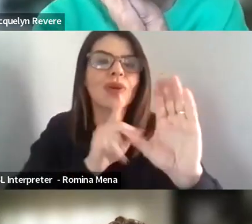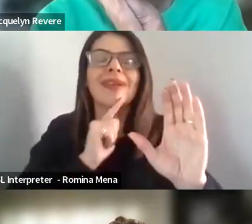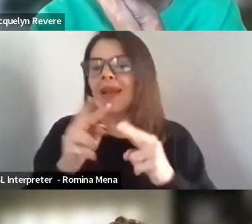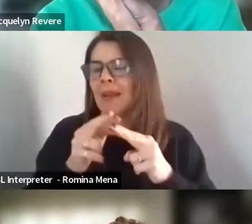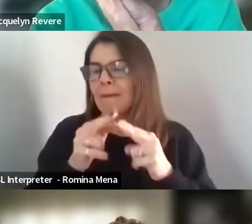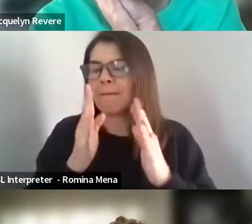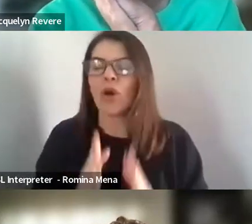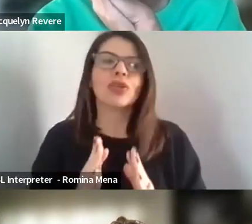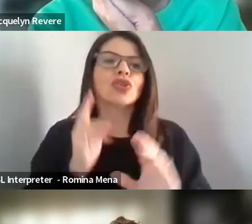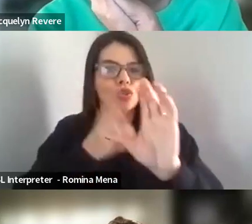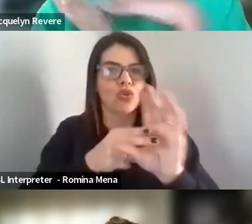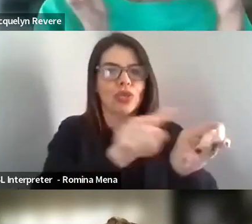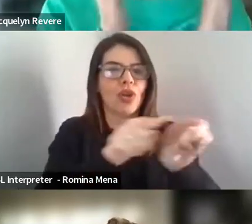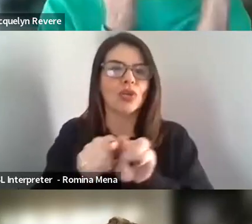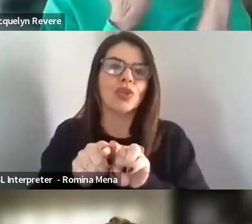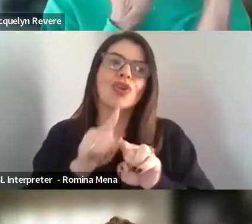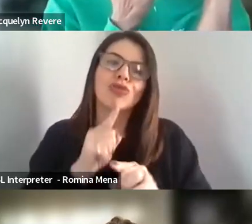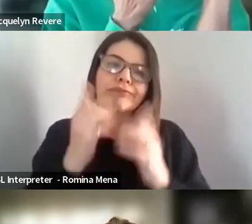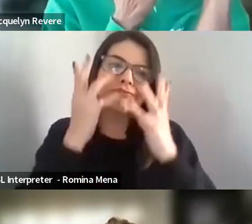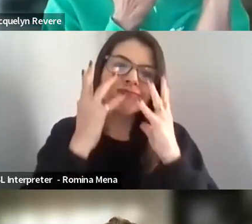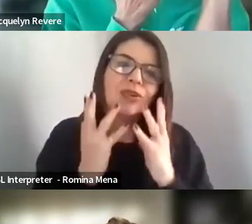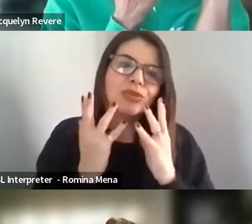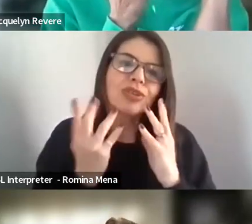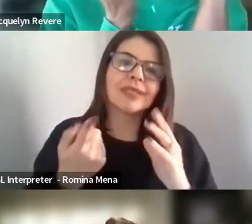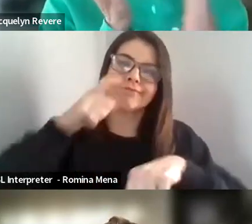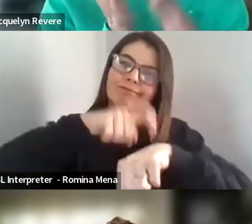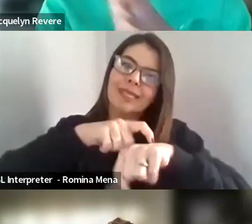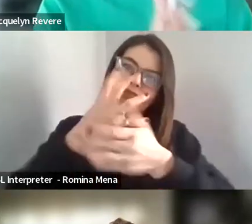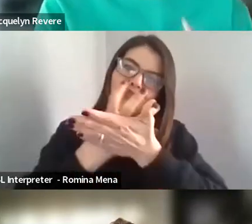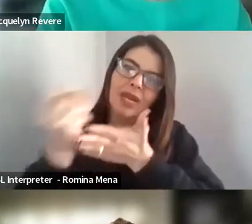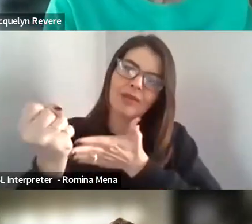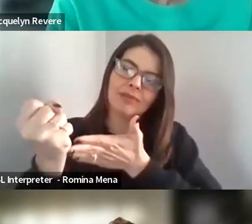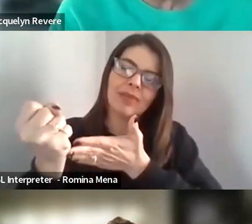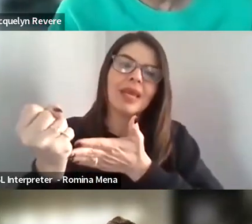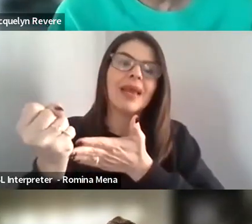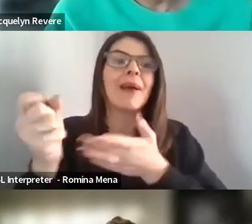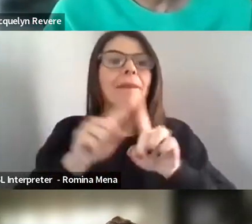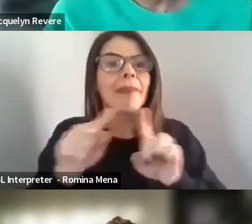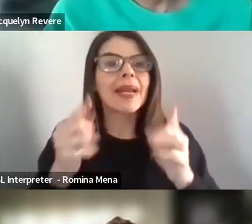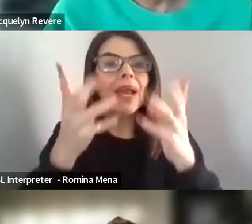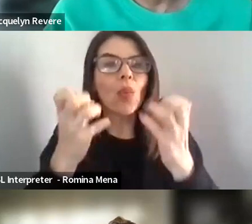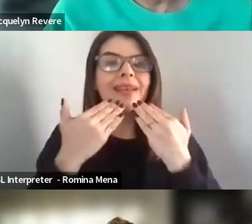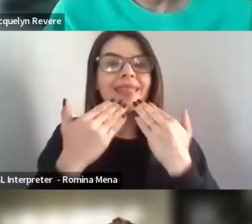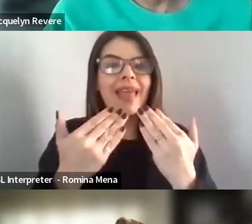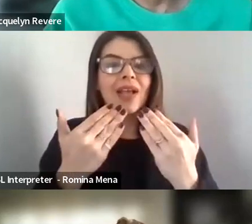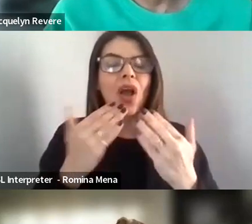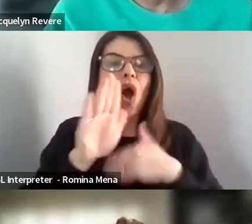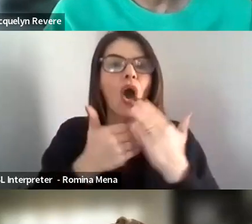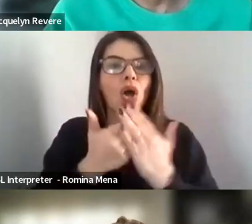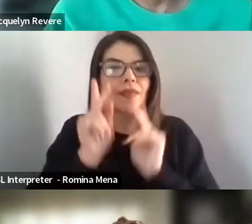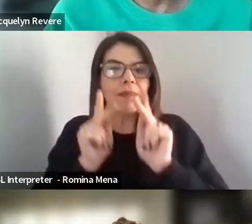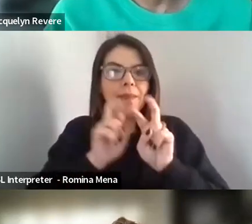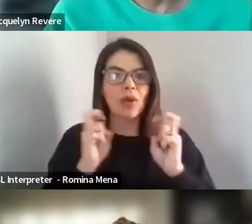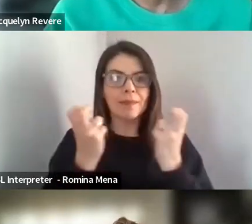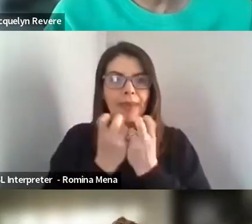partners joining you. So unfortunately, we are out of time. So I just want to thank all our esteemed